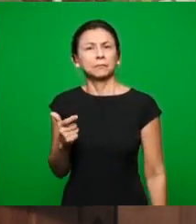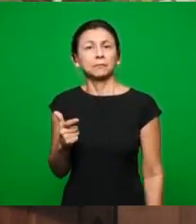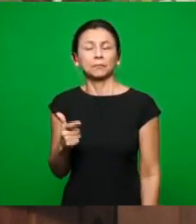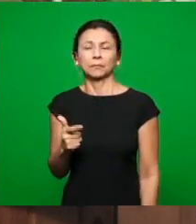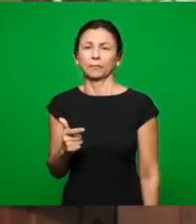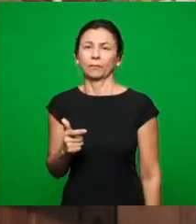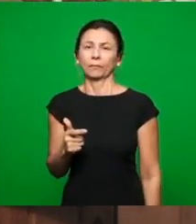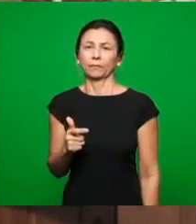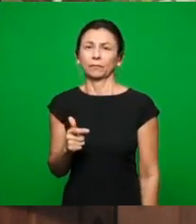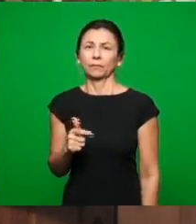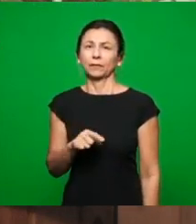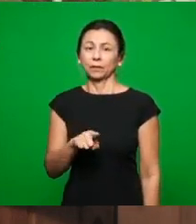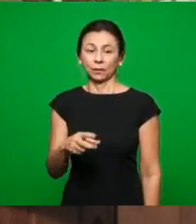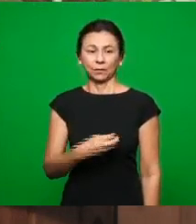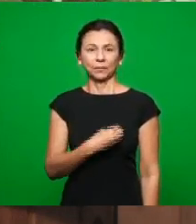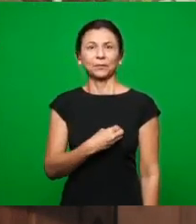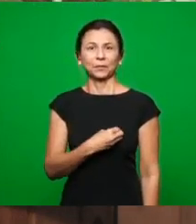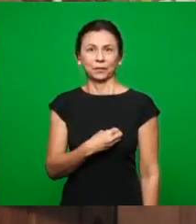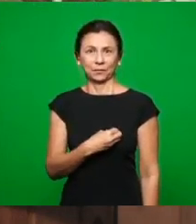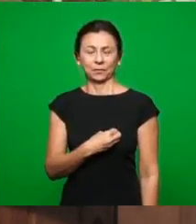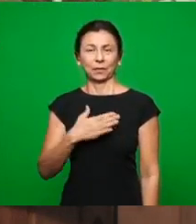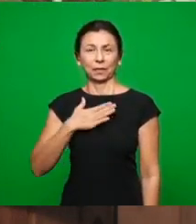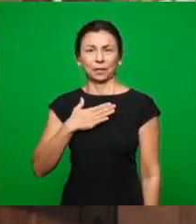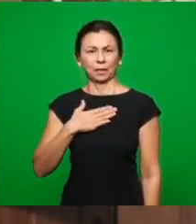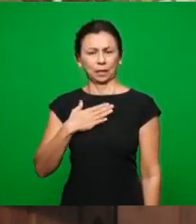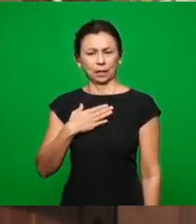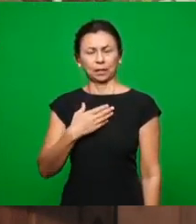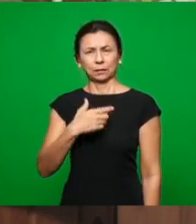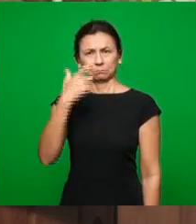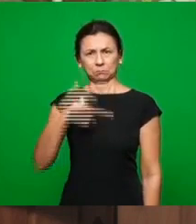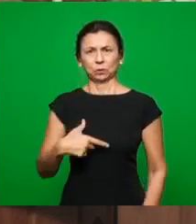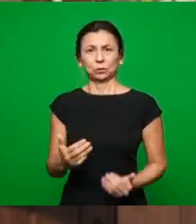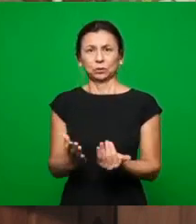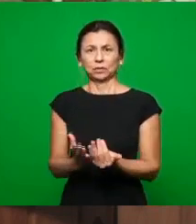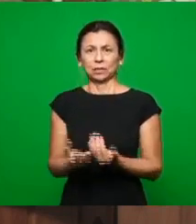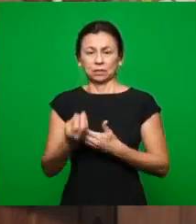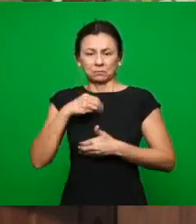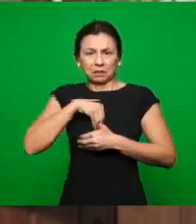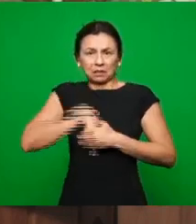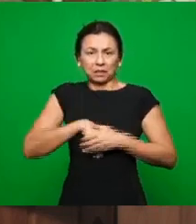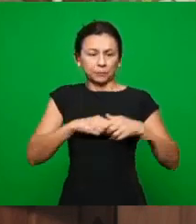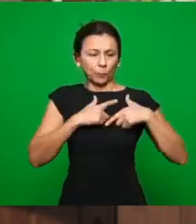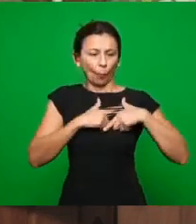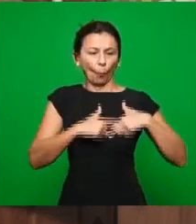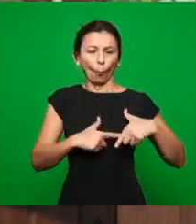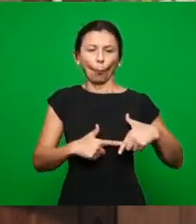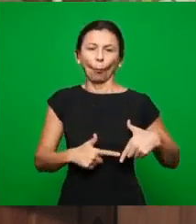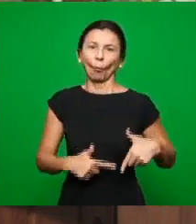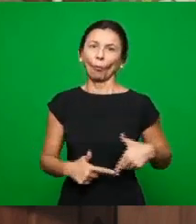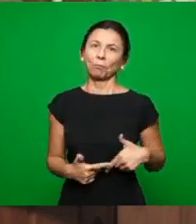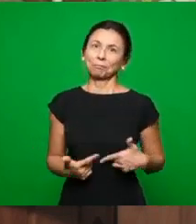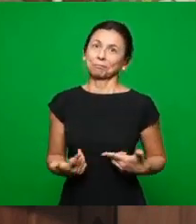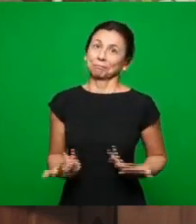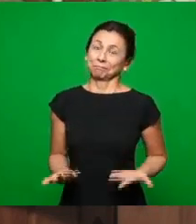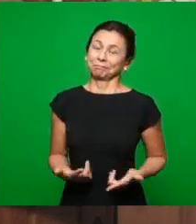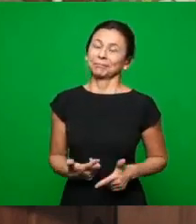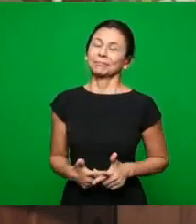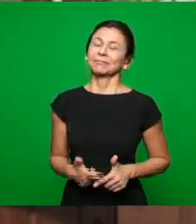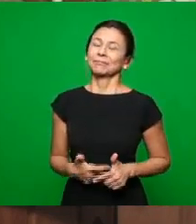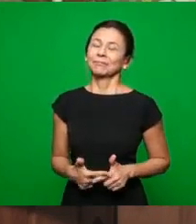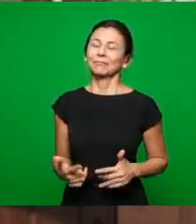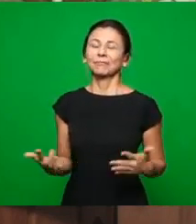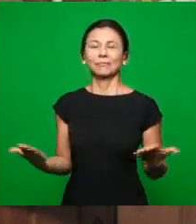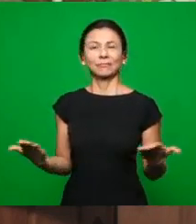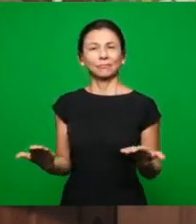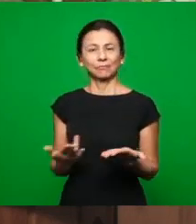is no gospel. So you have the name of Kevivis, your name is Christian, but you're dead spiritually. That's the great